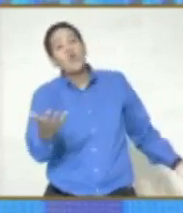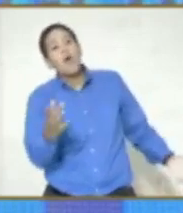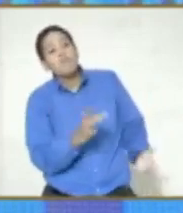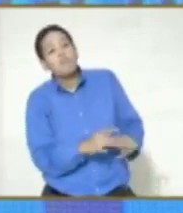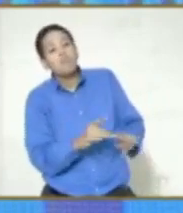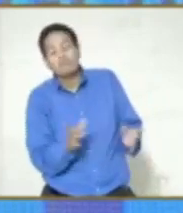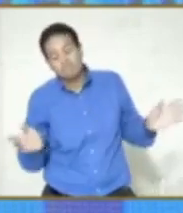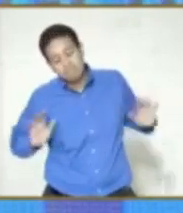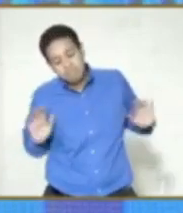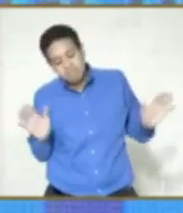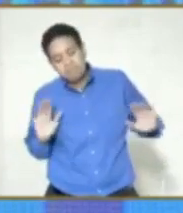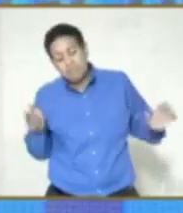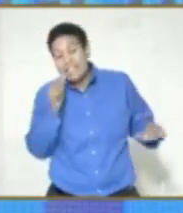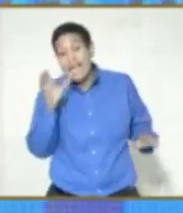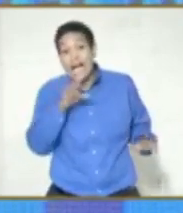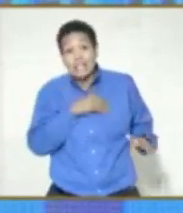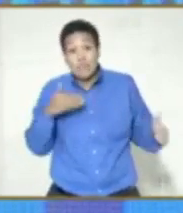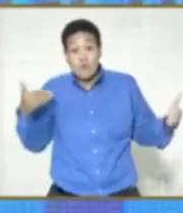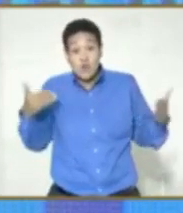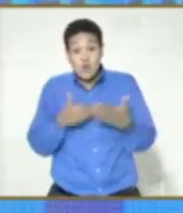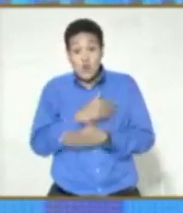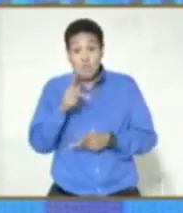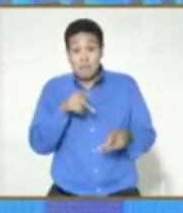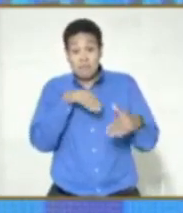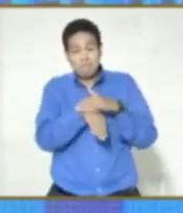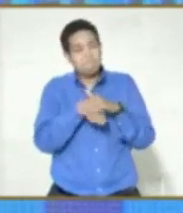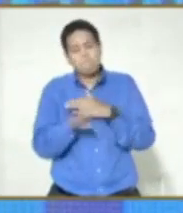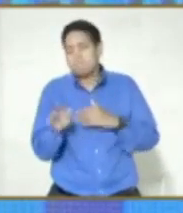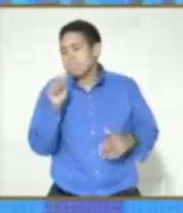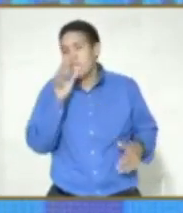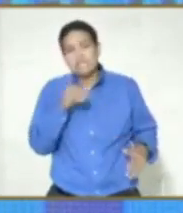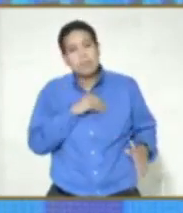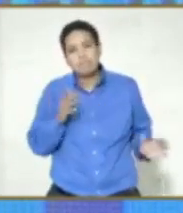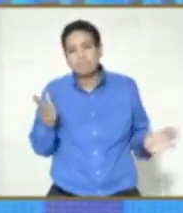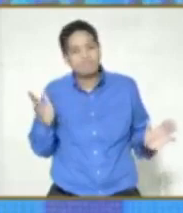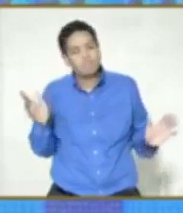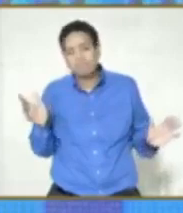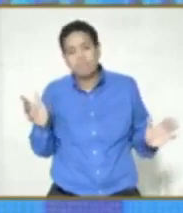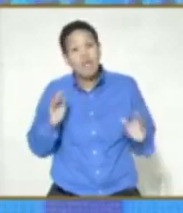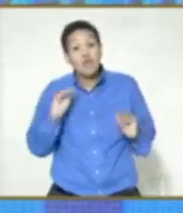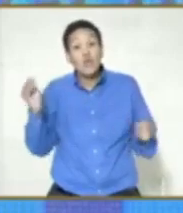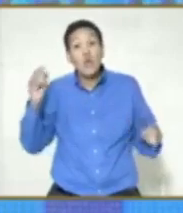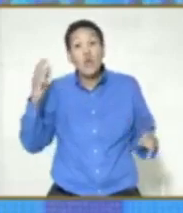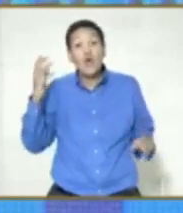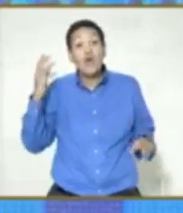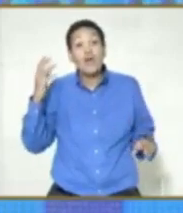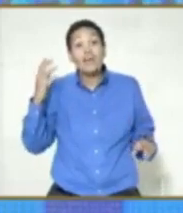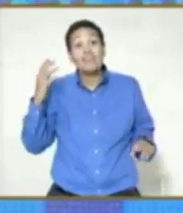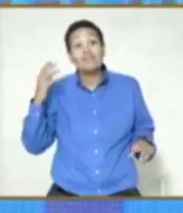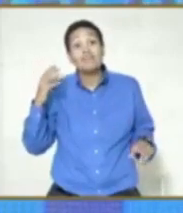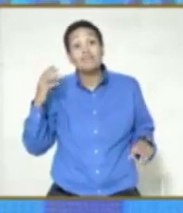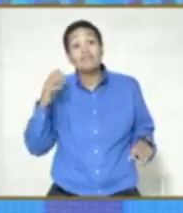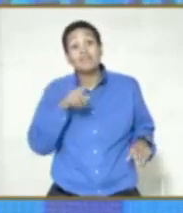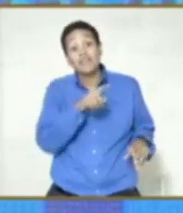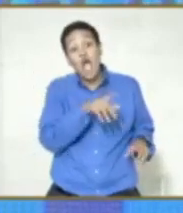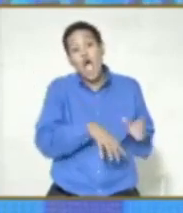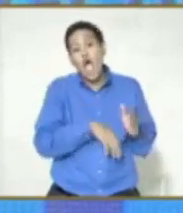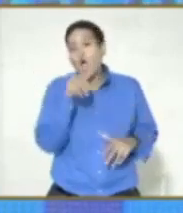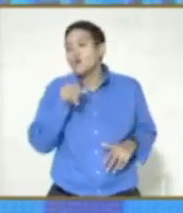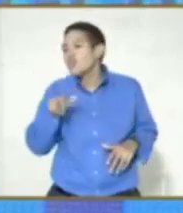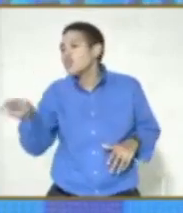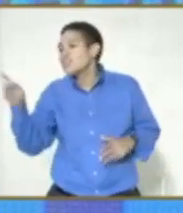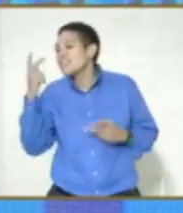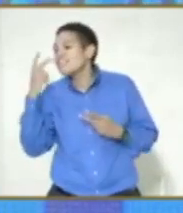new residents in the facilities, and no outdoor visit by the residents, because